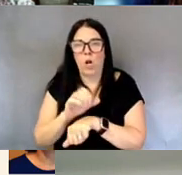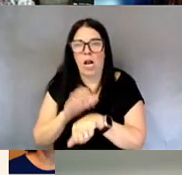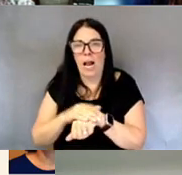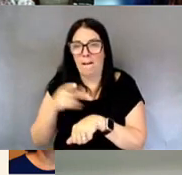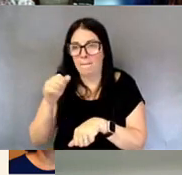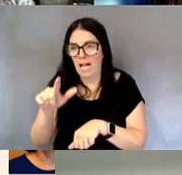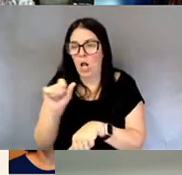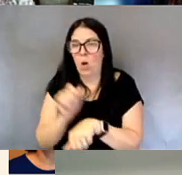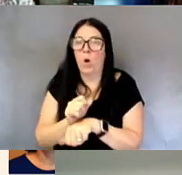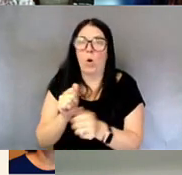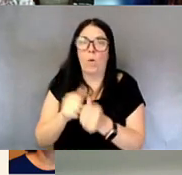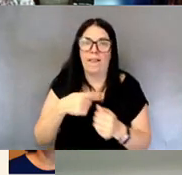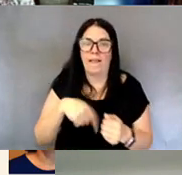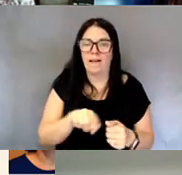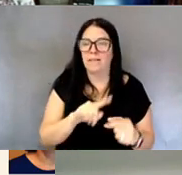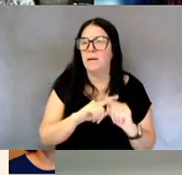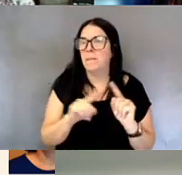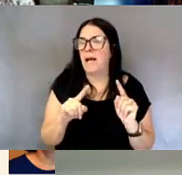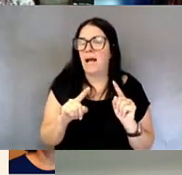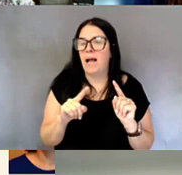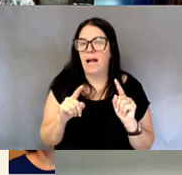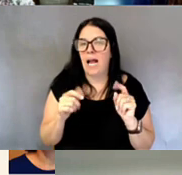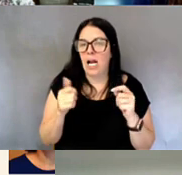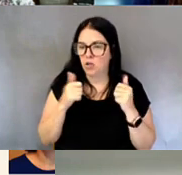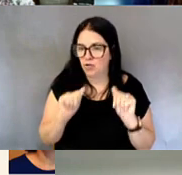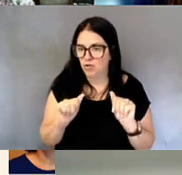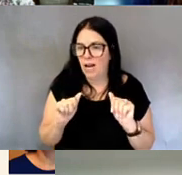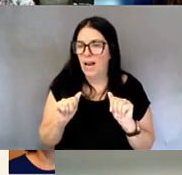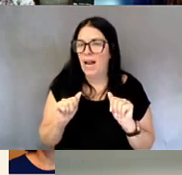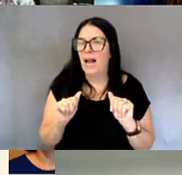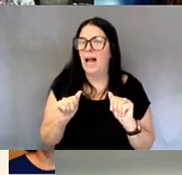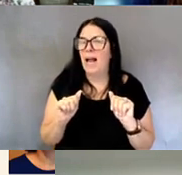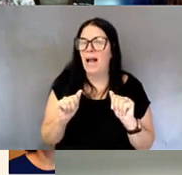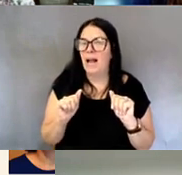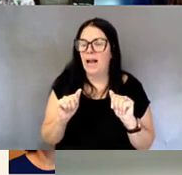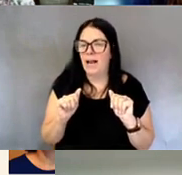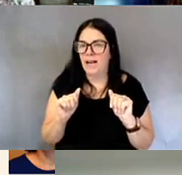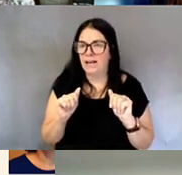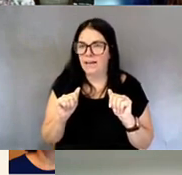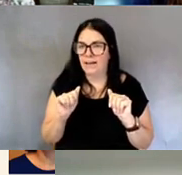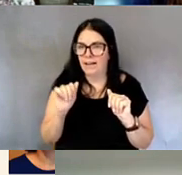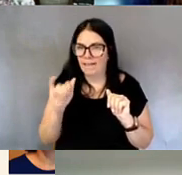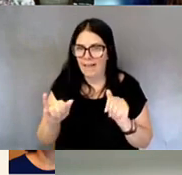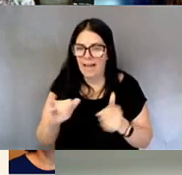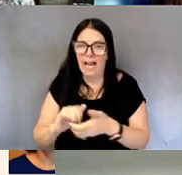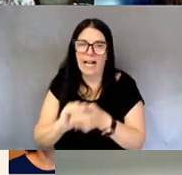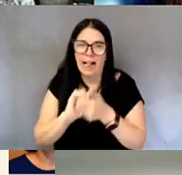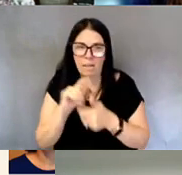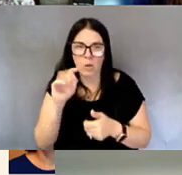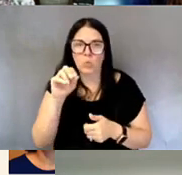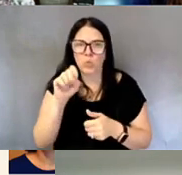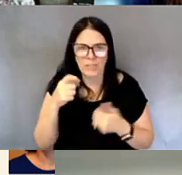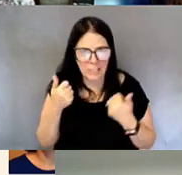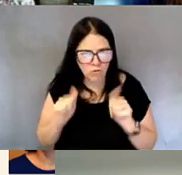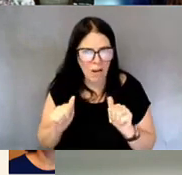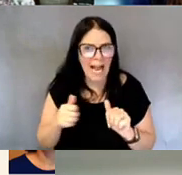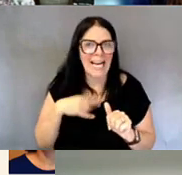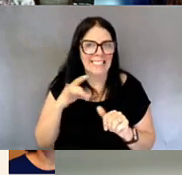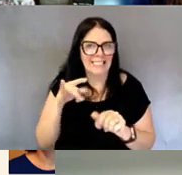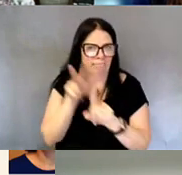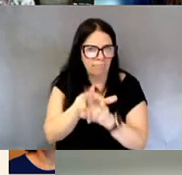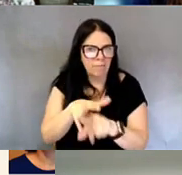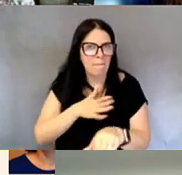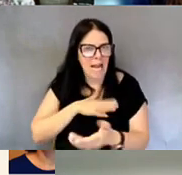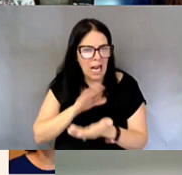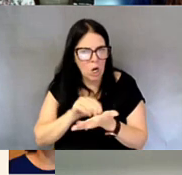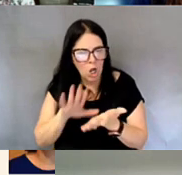worked for us, but I have tried and tested these all the collaborative tools with my